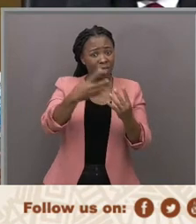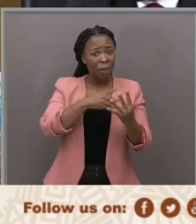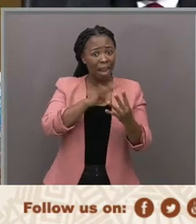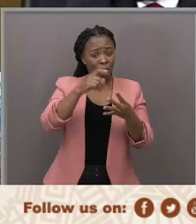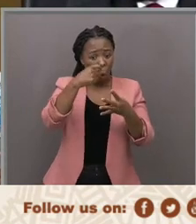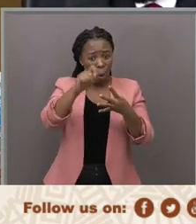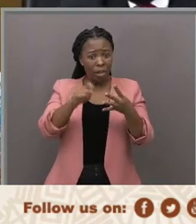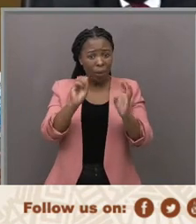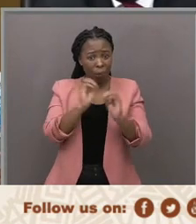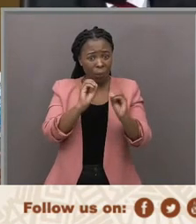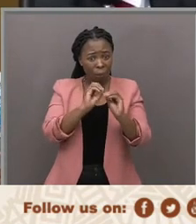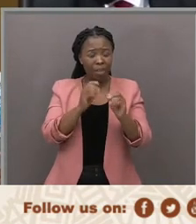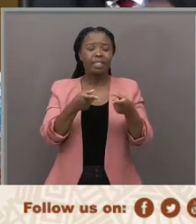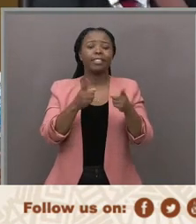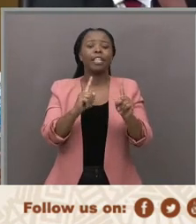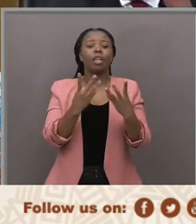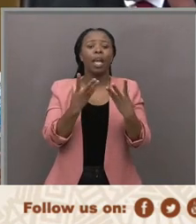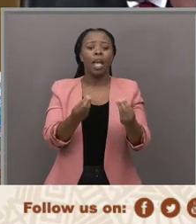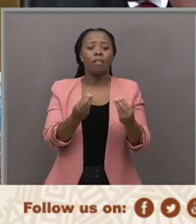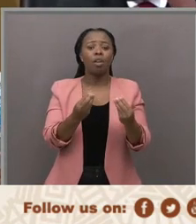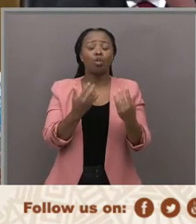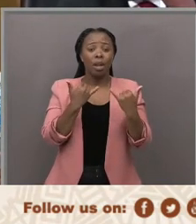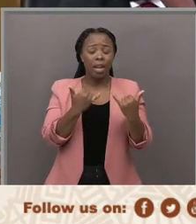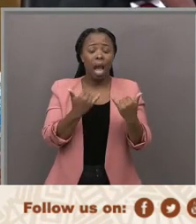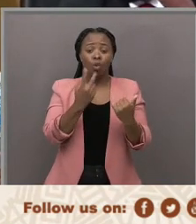two departments over 8 years,